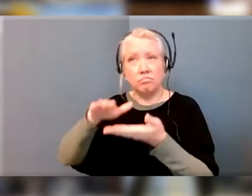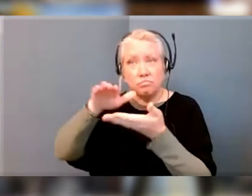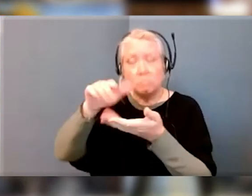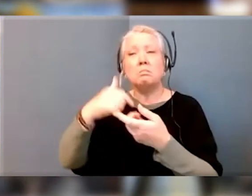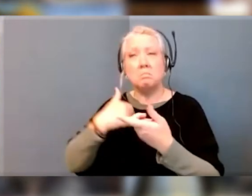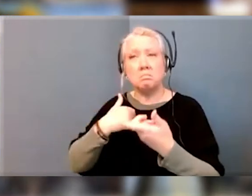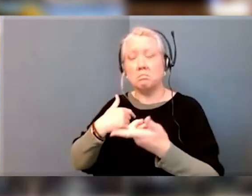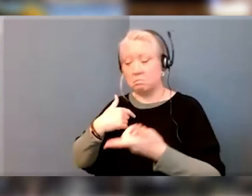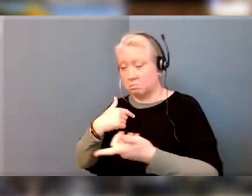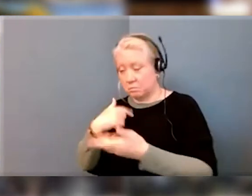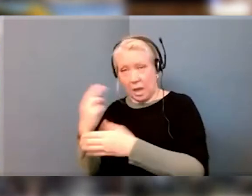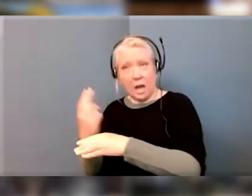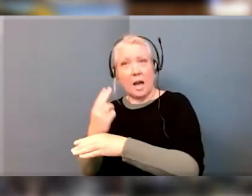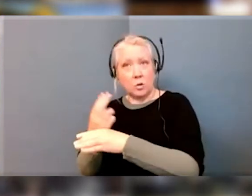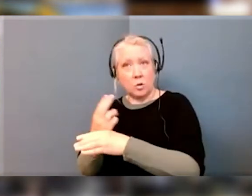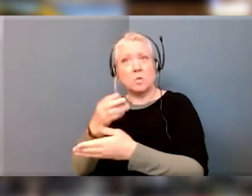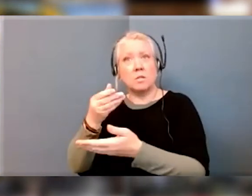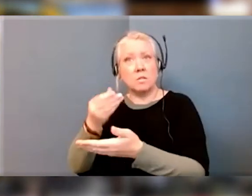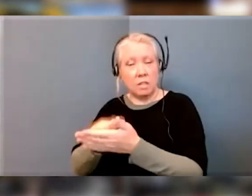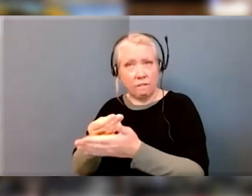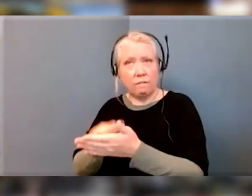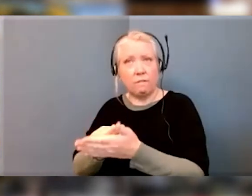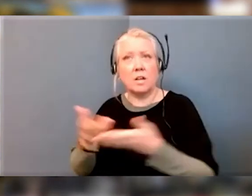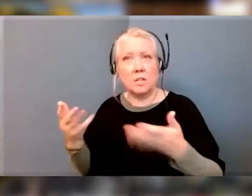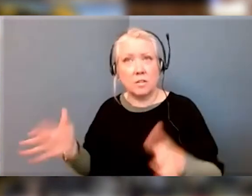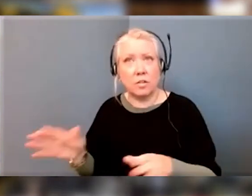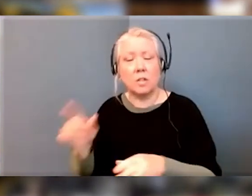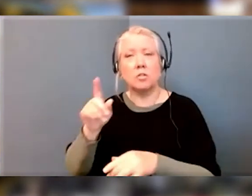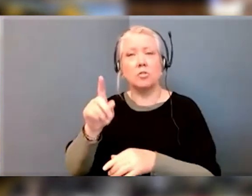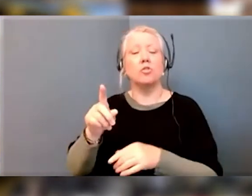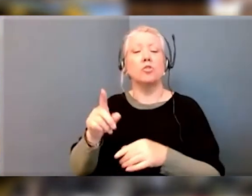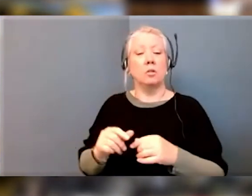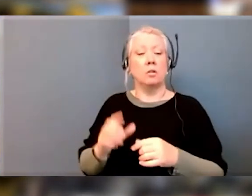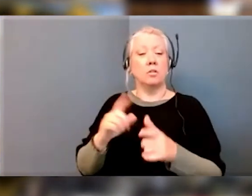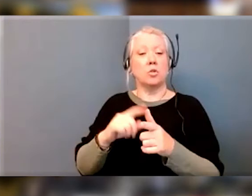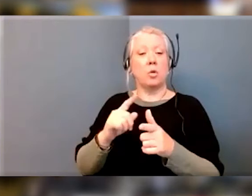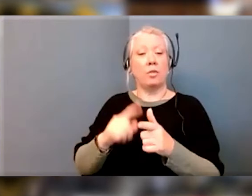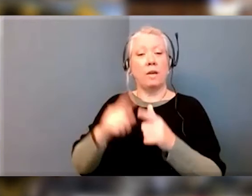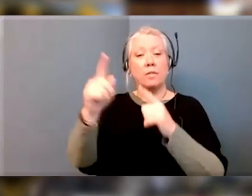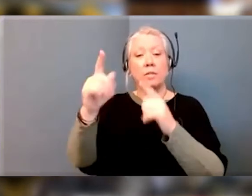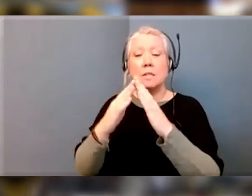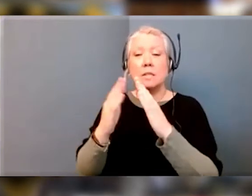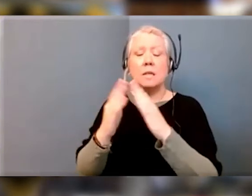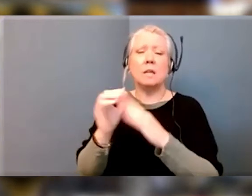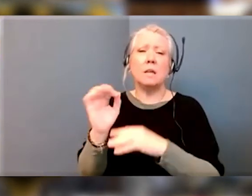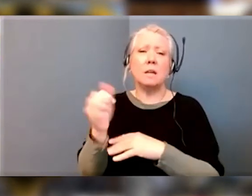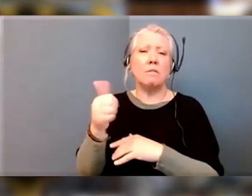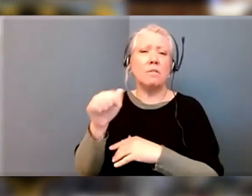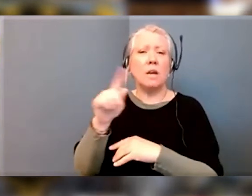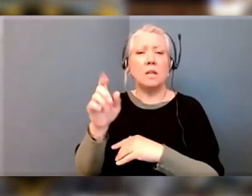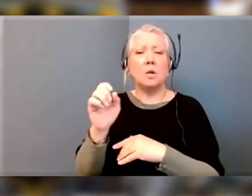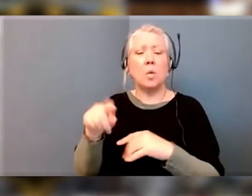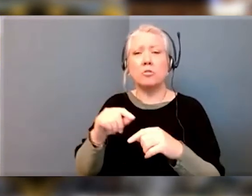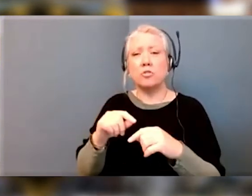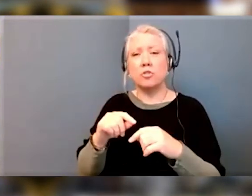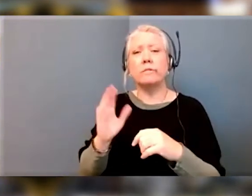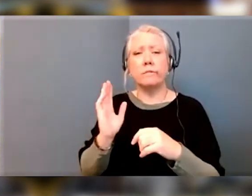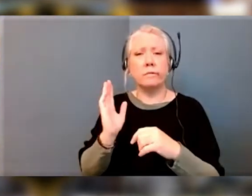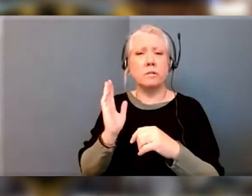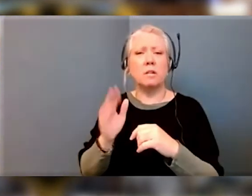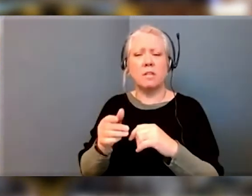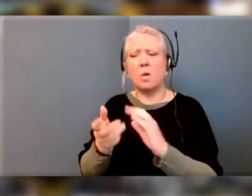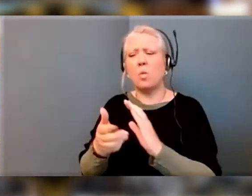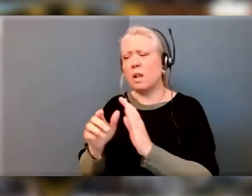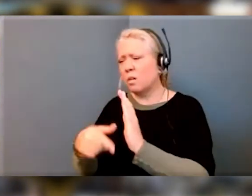and then the city will review, maybe work with you if we have any questions on the documentation you gave us, and